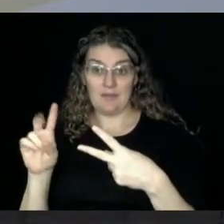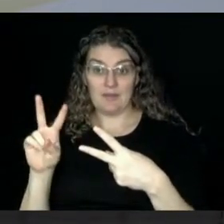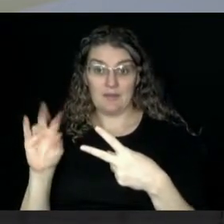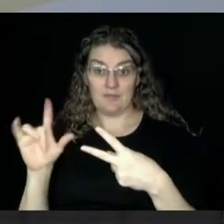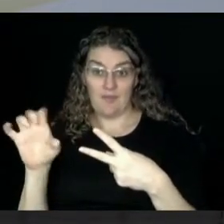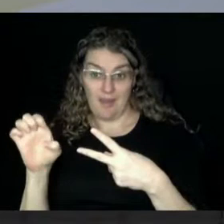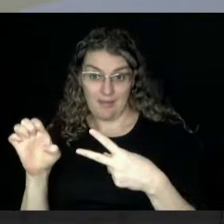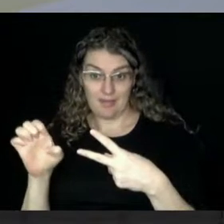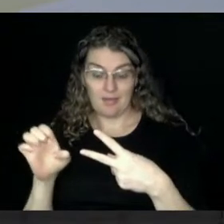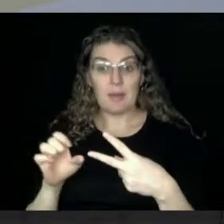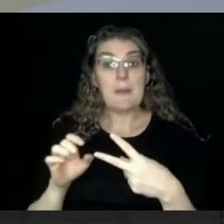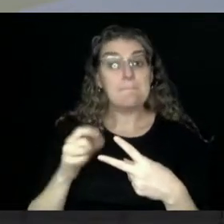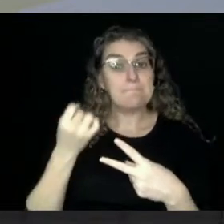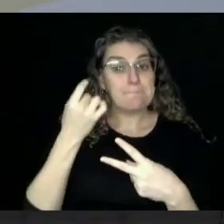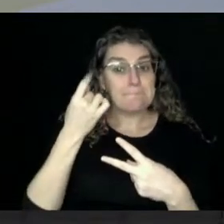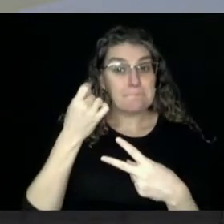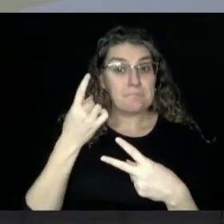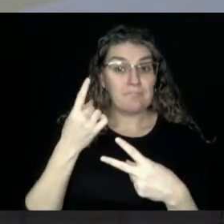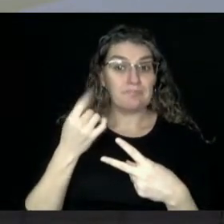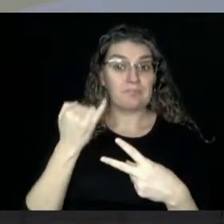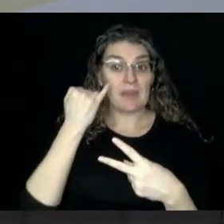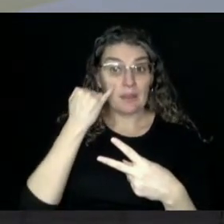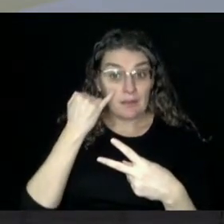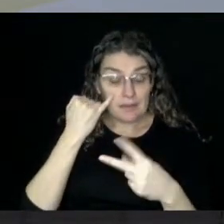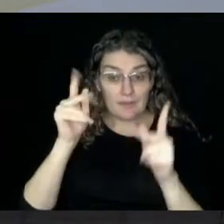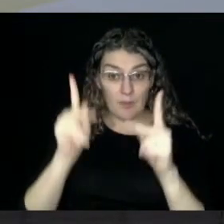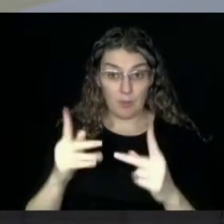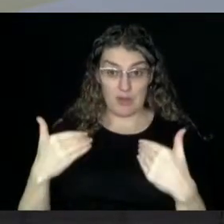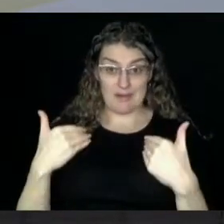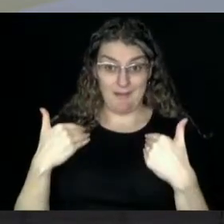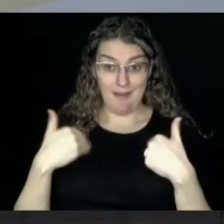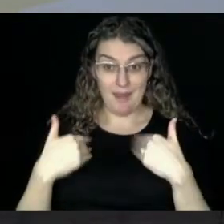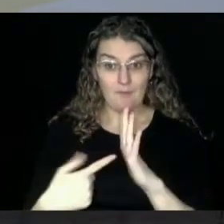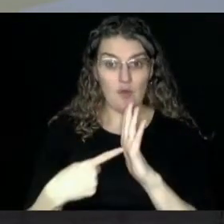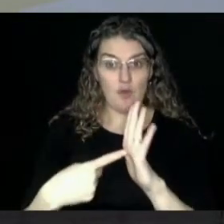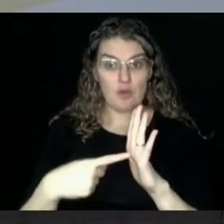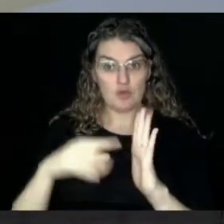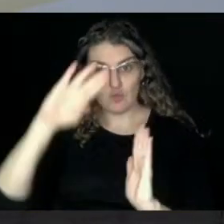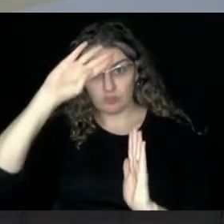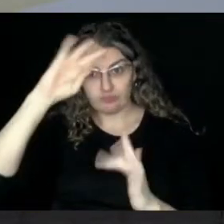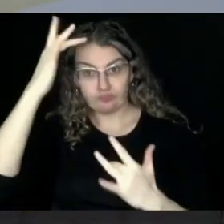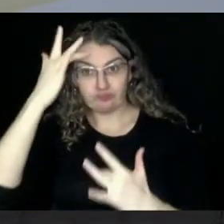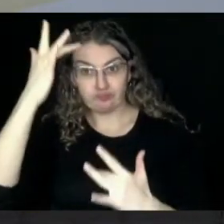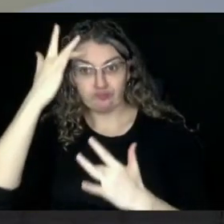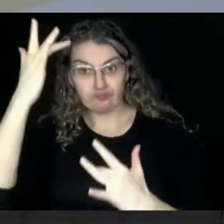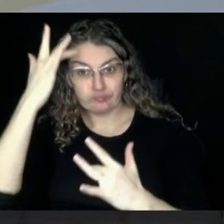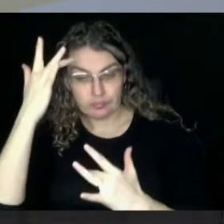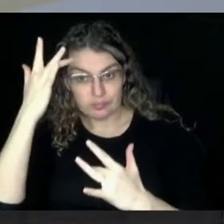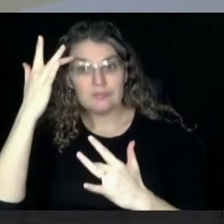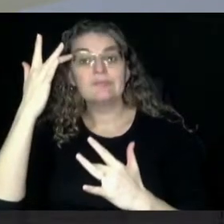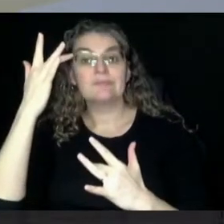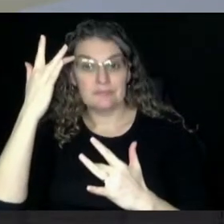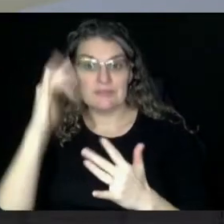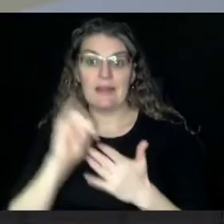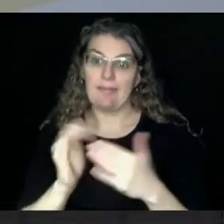and reliable when used with symptomatic individuals and are not intended for use with people without